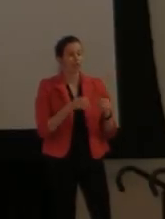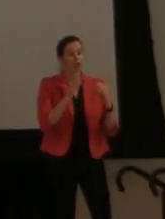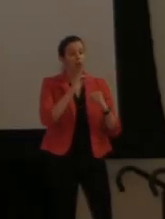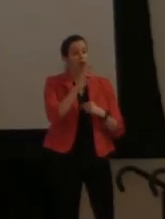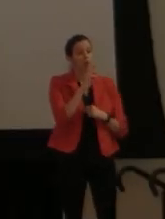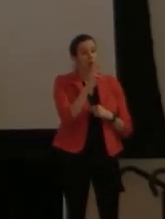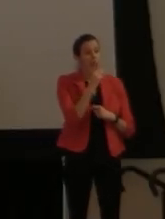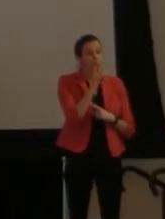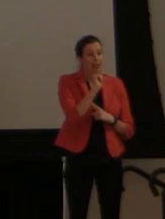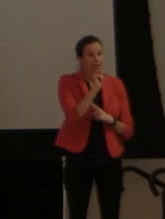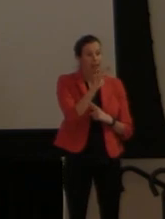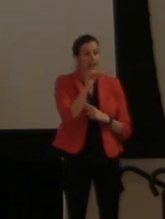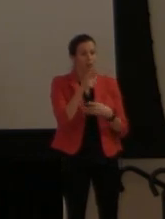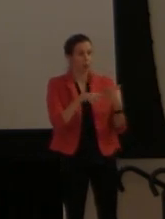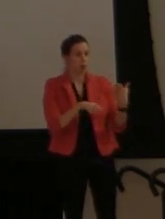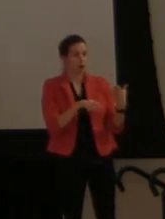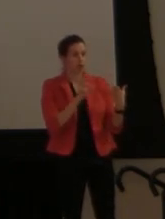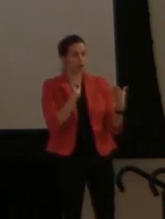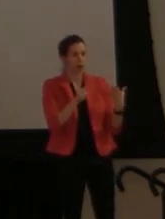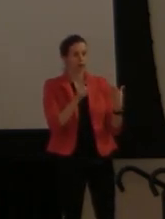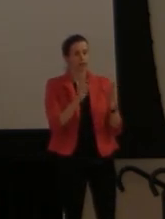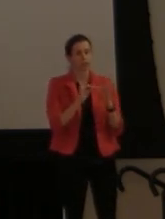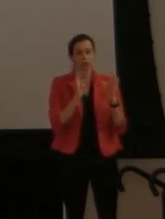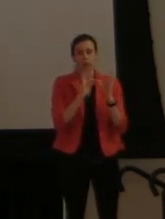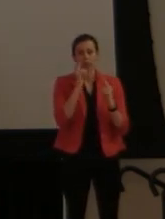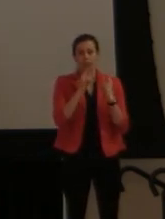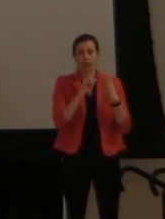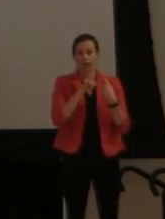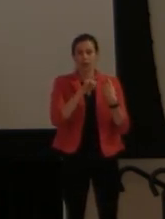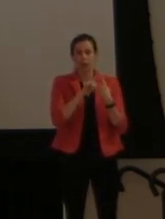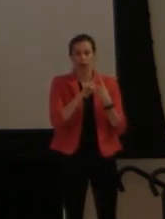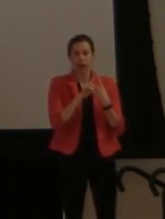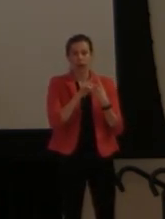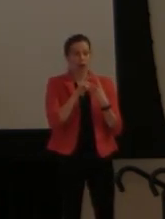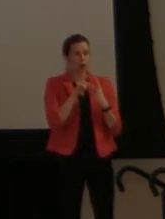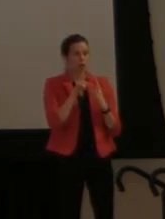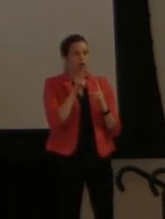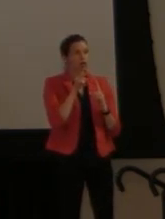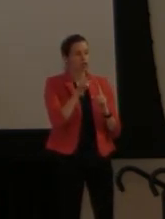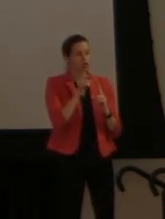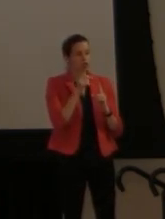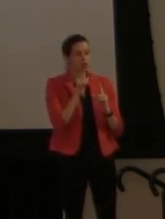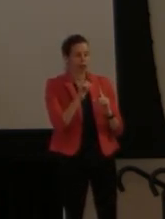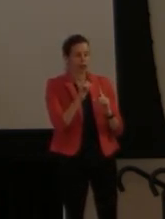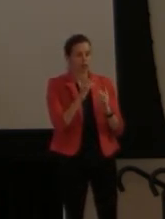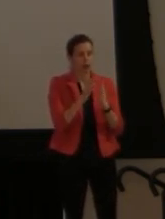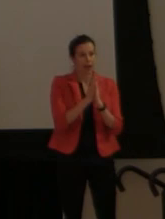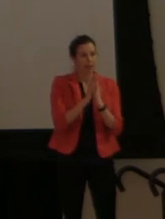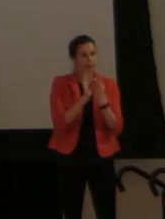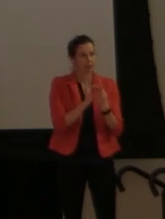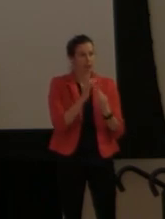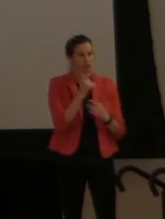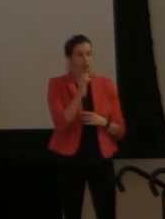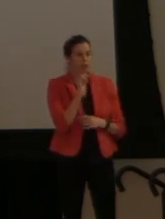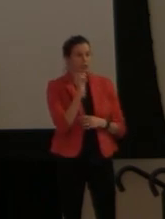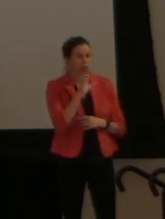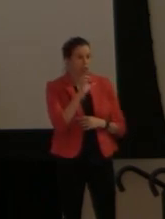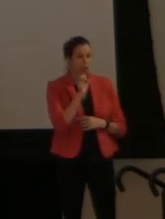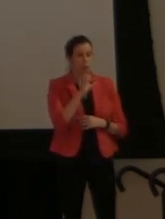ask, it's worth thinking about whether you're priming your respondents by asking them about gender or